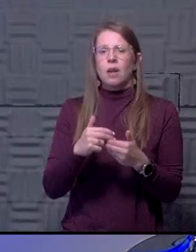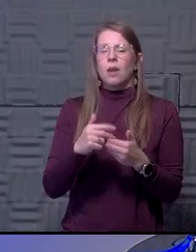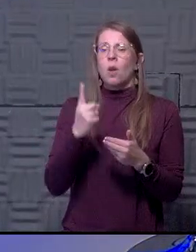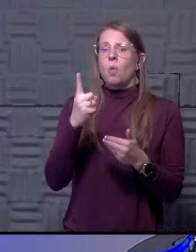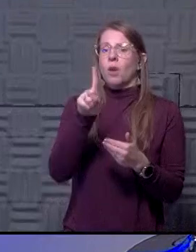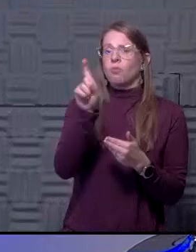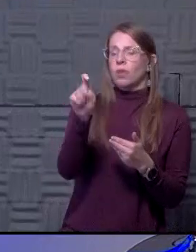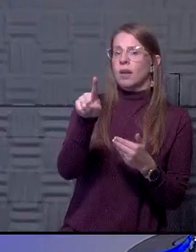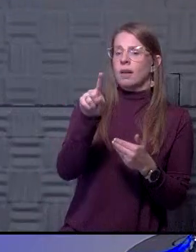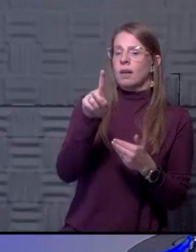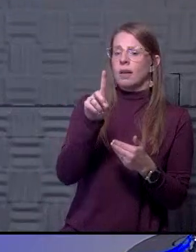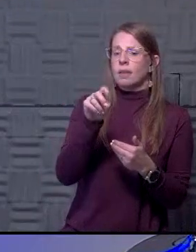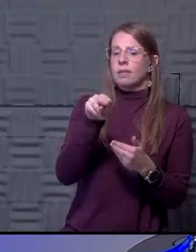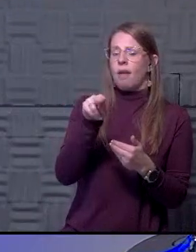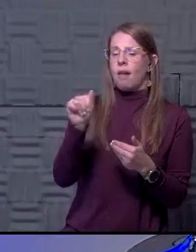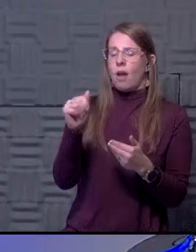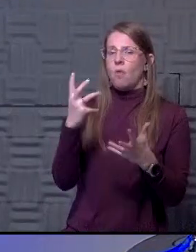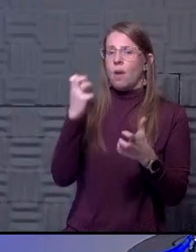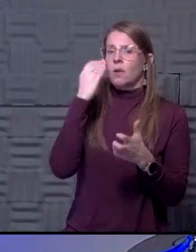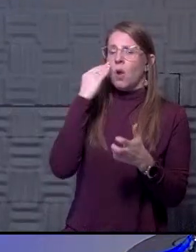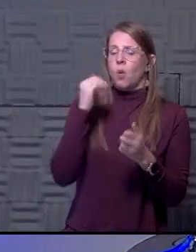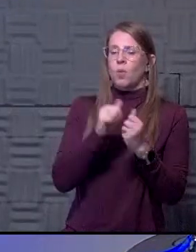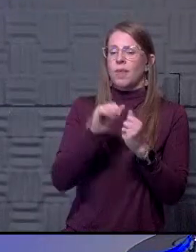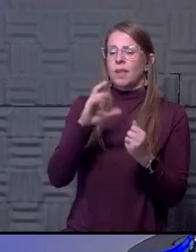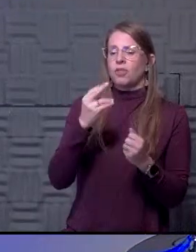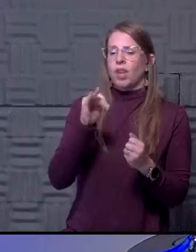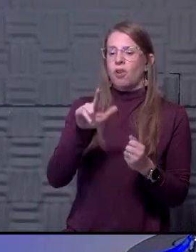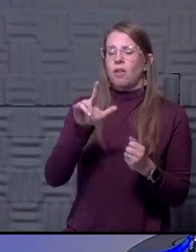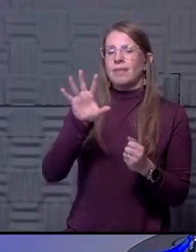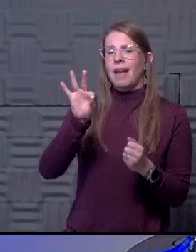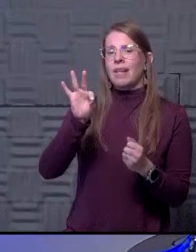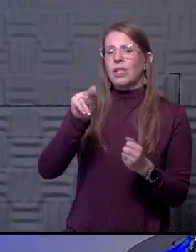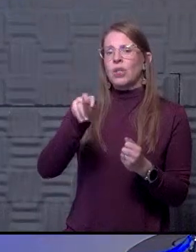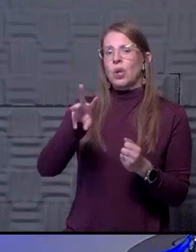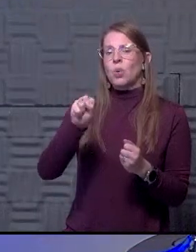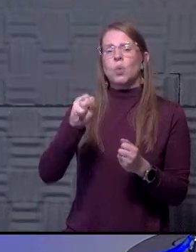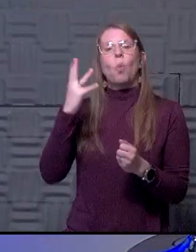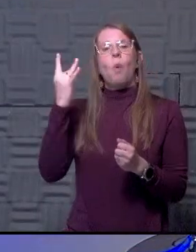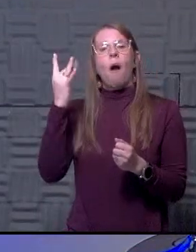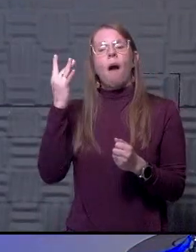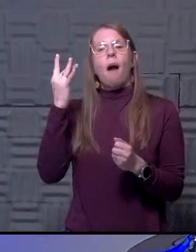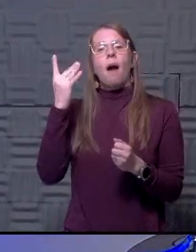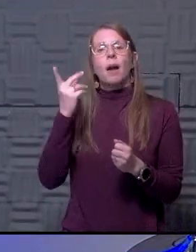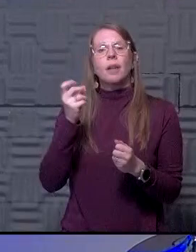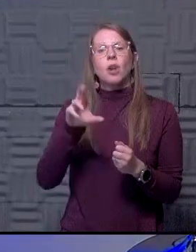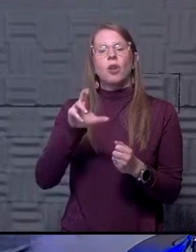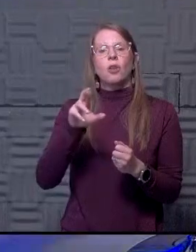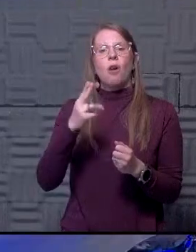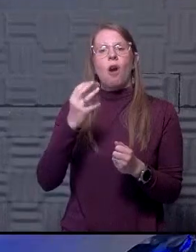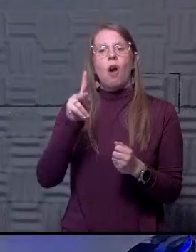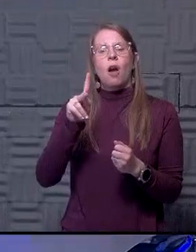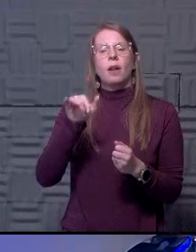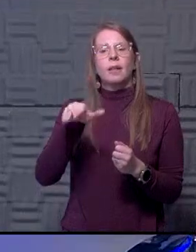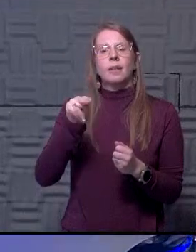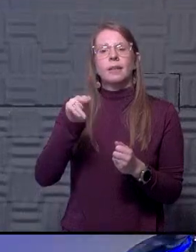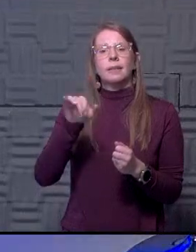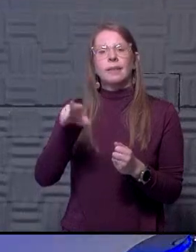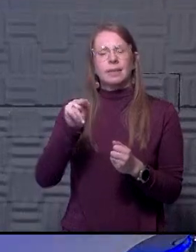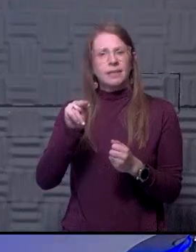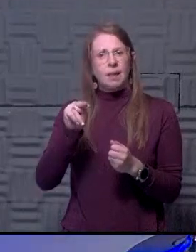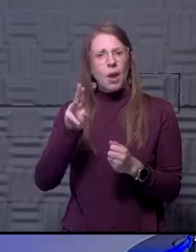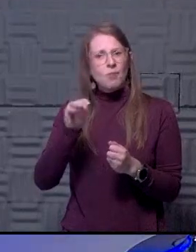be able to ask. Donna All Pittman right. wanted to know with Channel 9 News, why is Dr. Hawkinson getting the